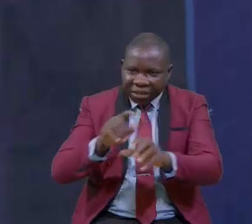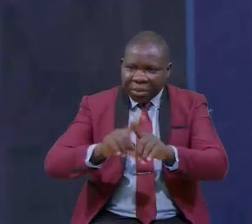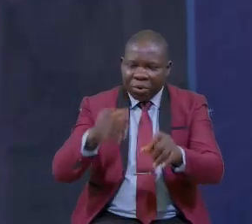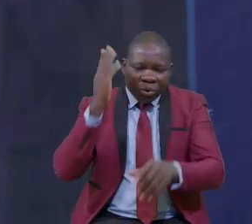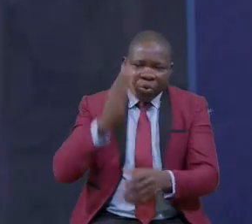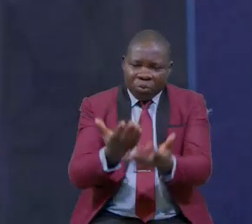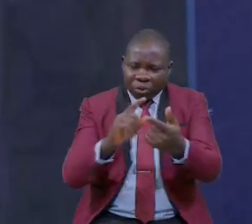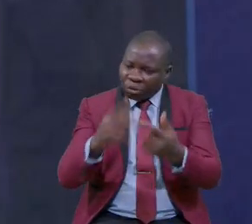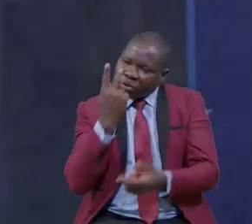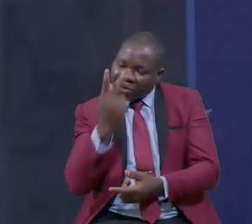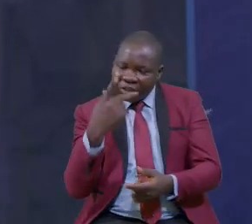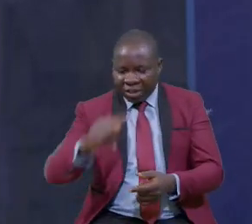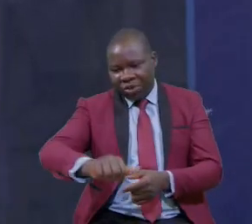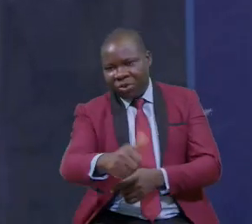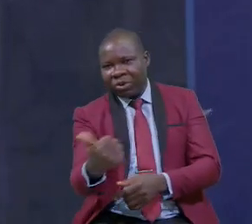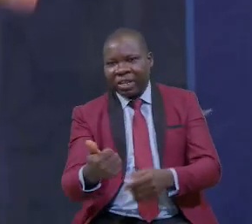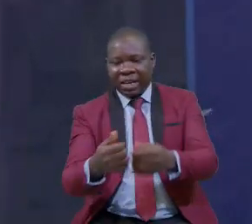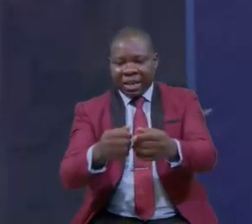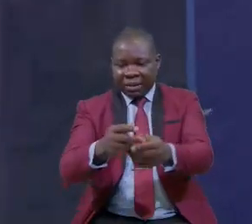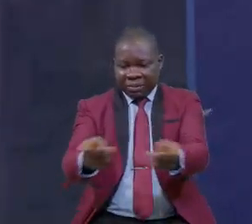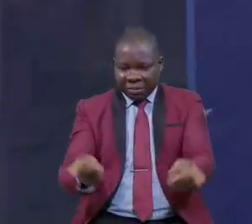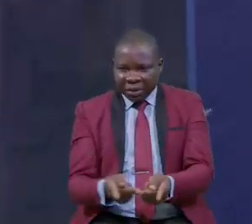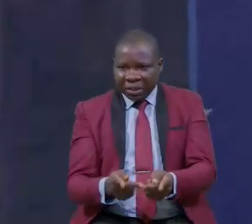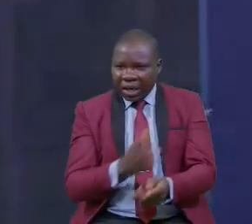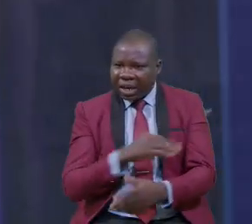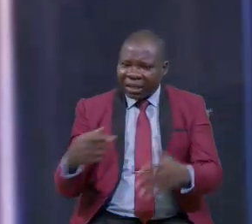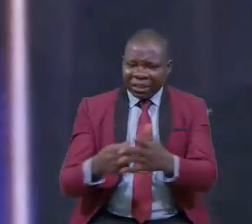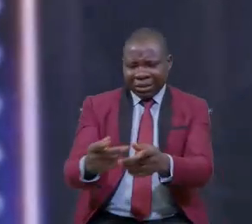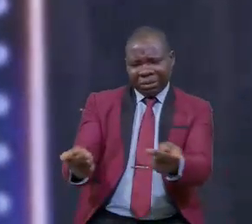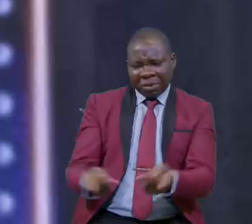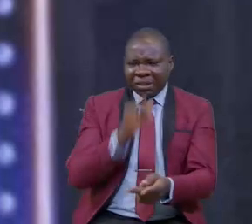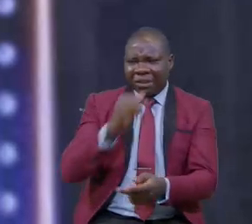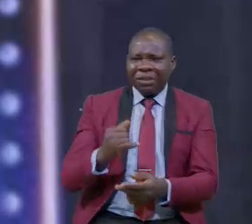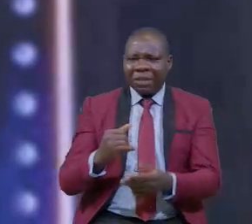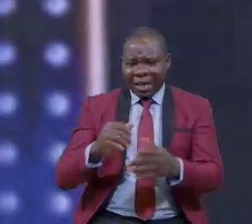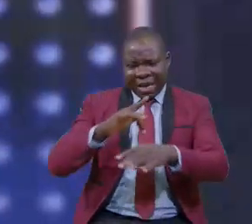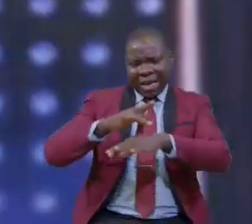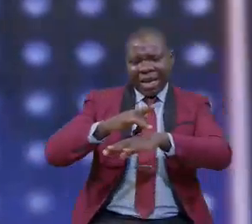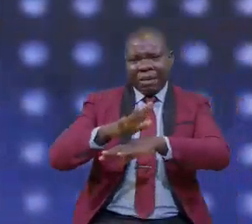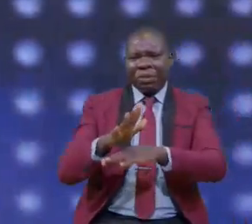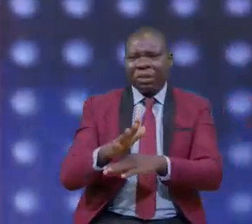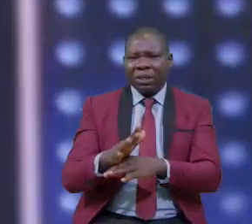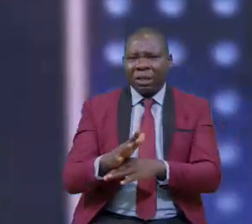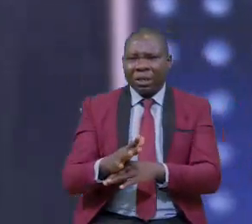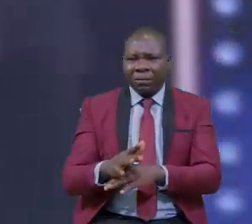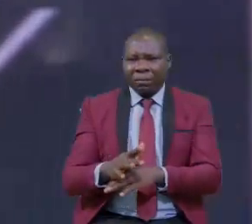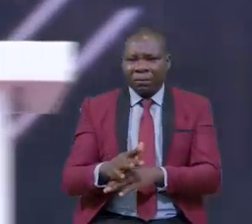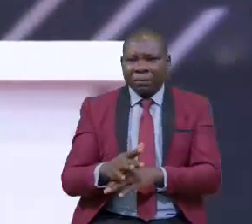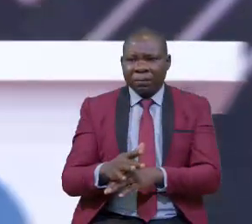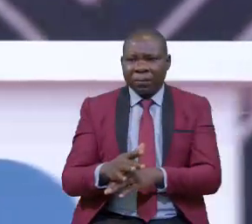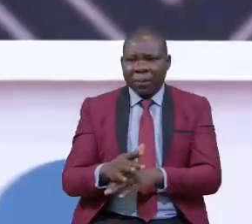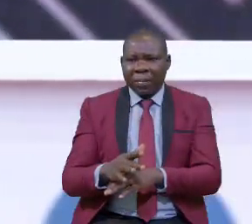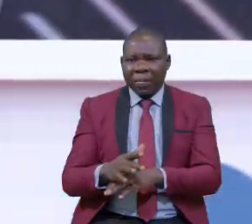this? This side is blank. After you say you come to the Lord, and you come just